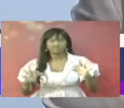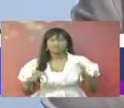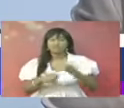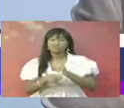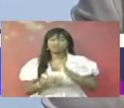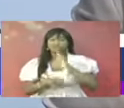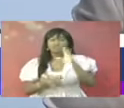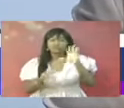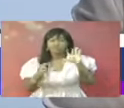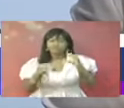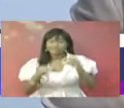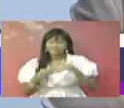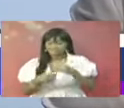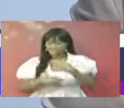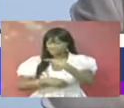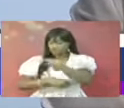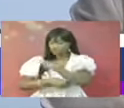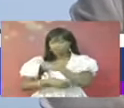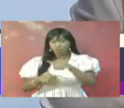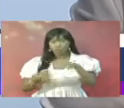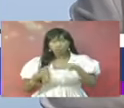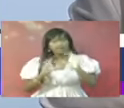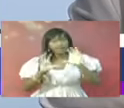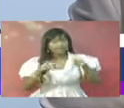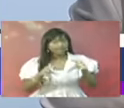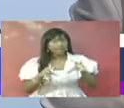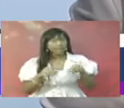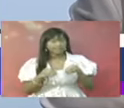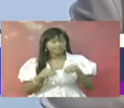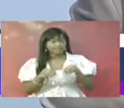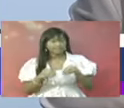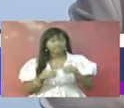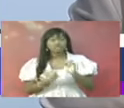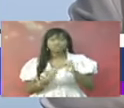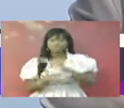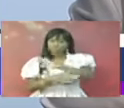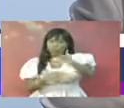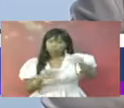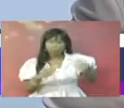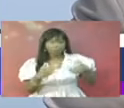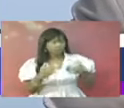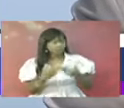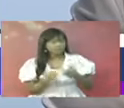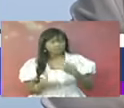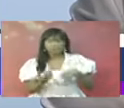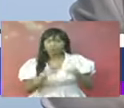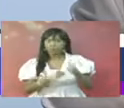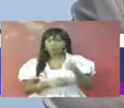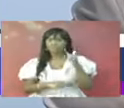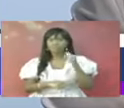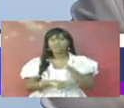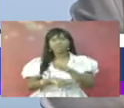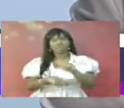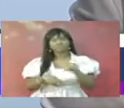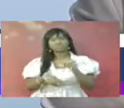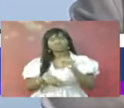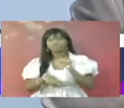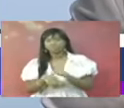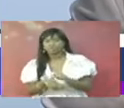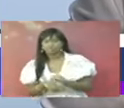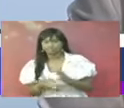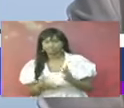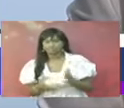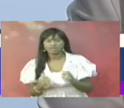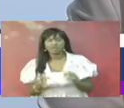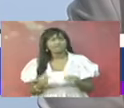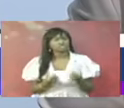COVID-19 vaccine when it becomes available to you, so that we can all get back to doing those things we need to do with the people